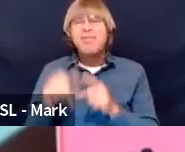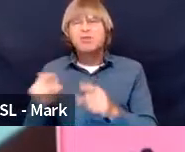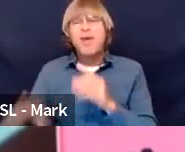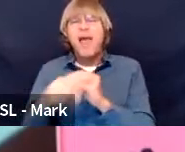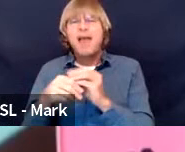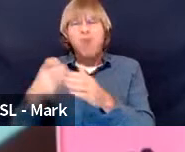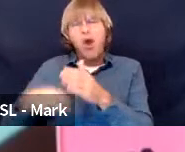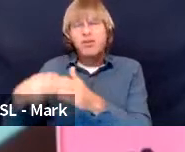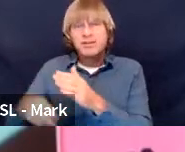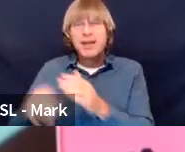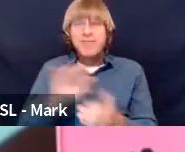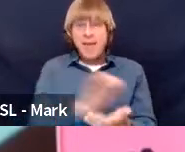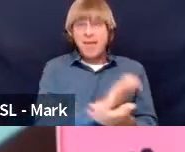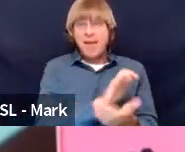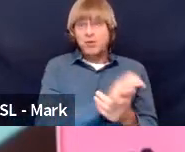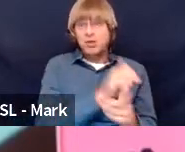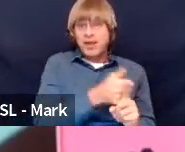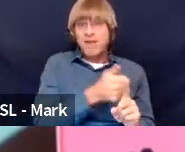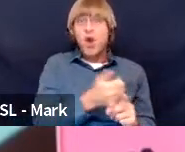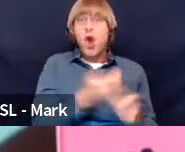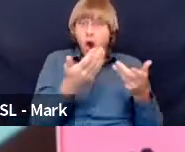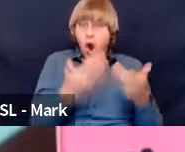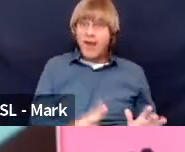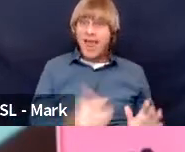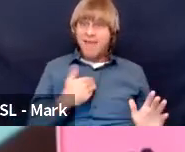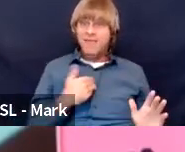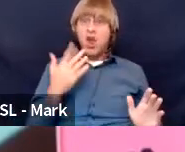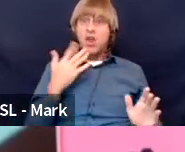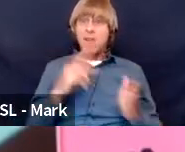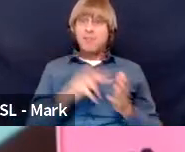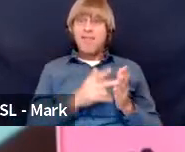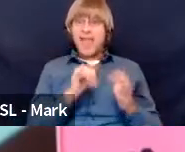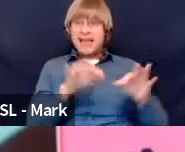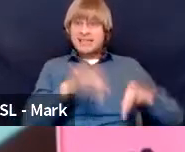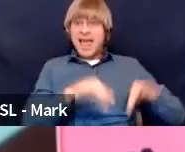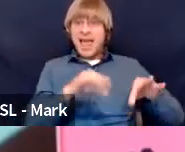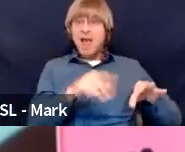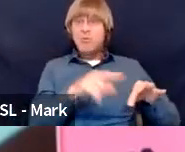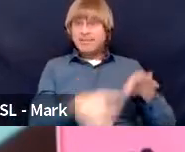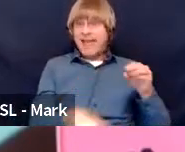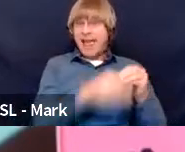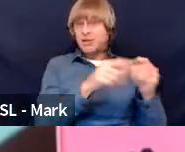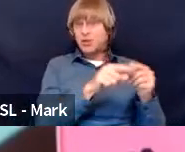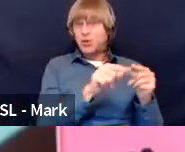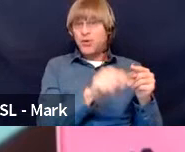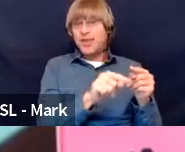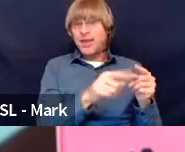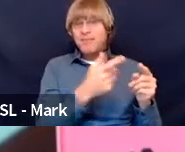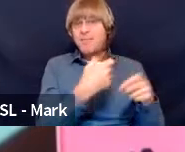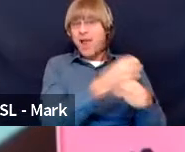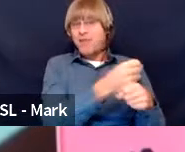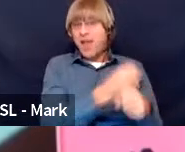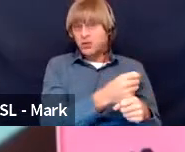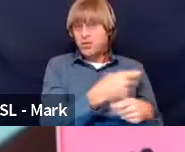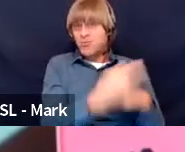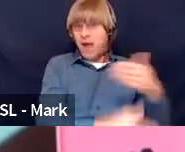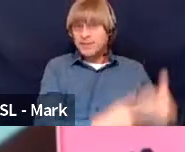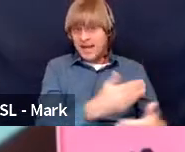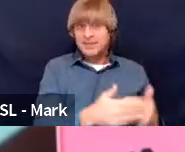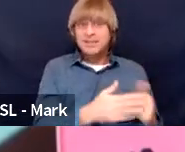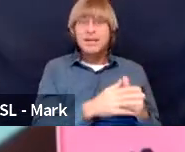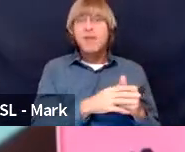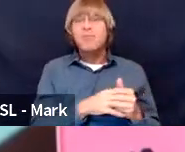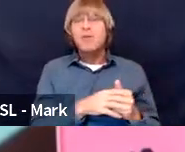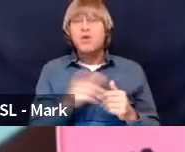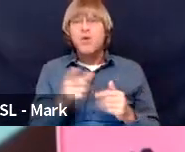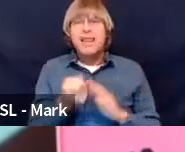adding cost in. If the paper is already colored, meaning the dye was added to the manufacturing process,